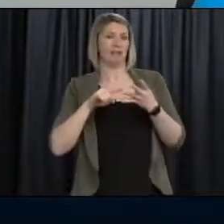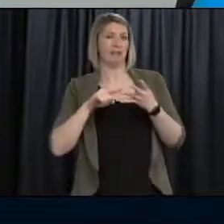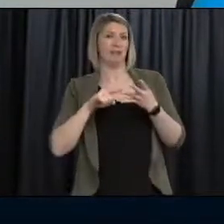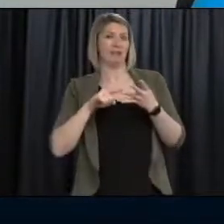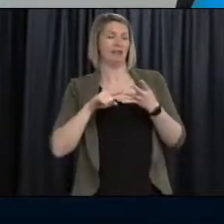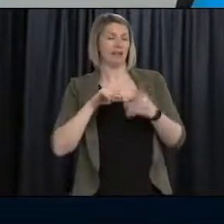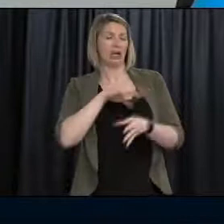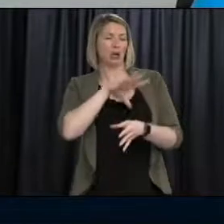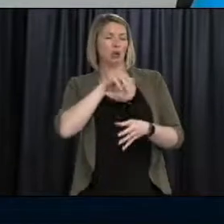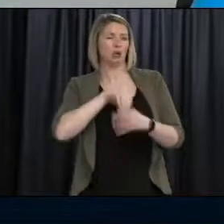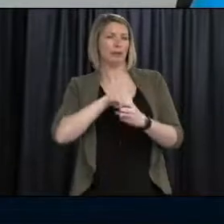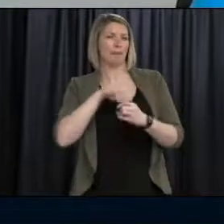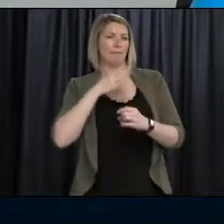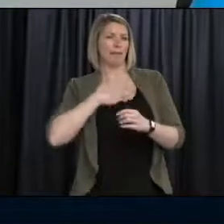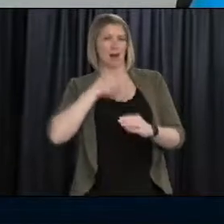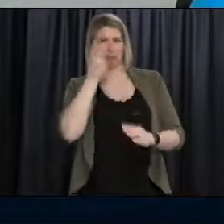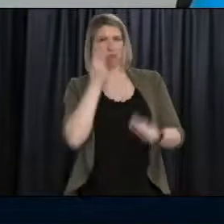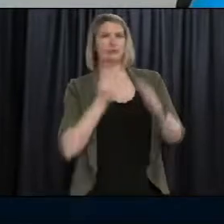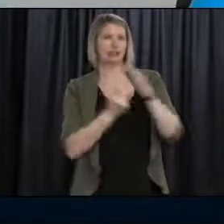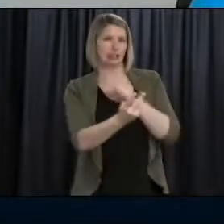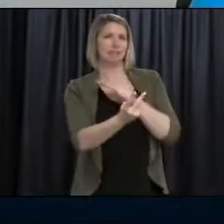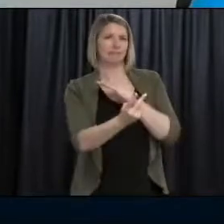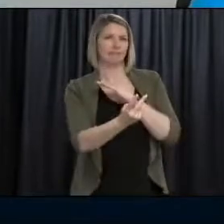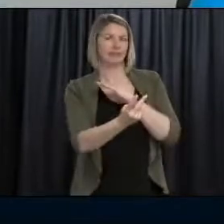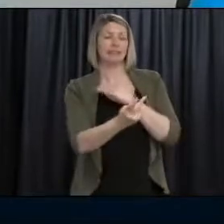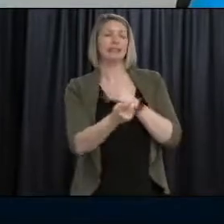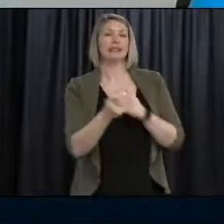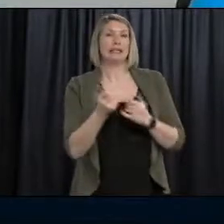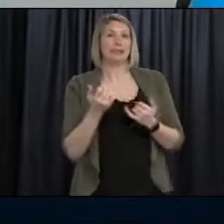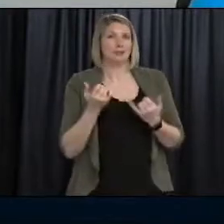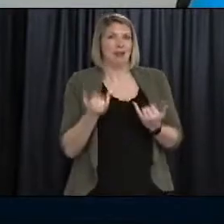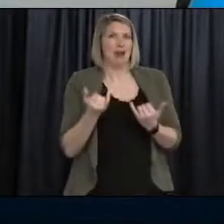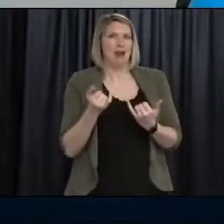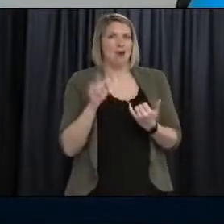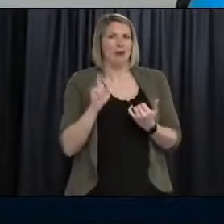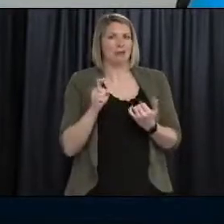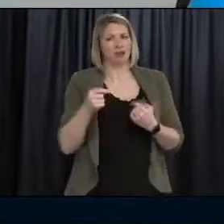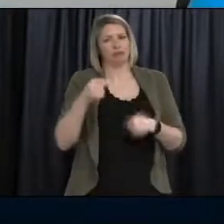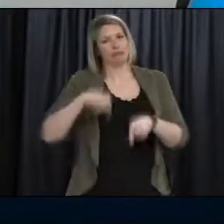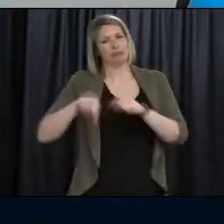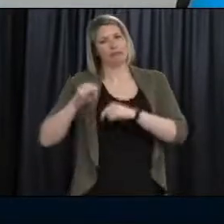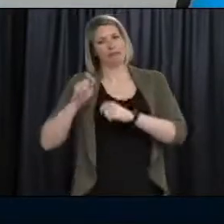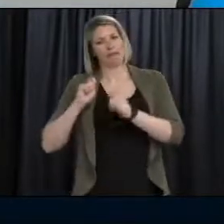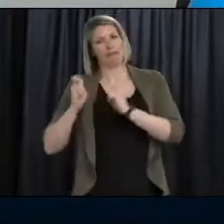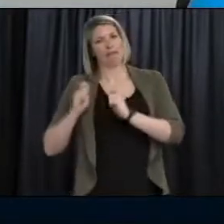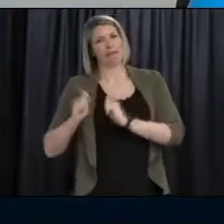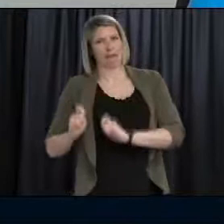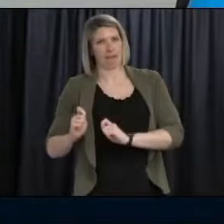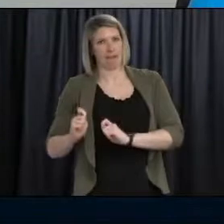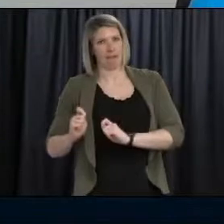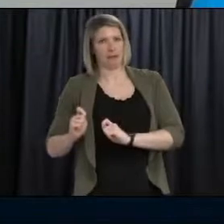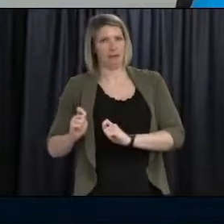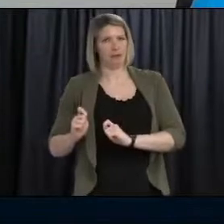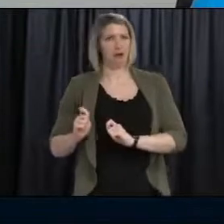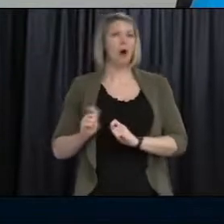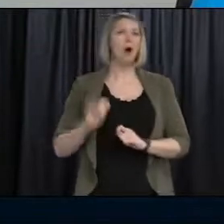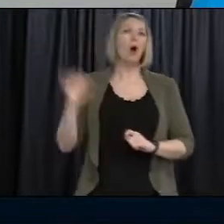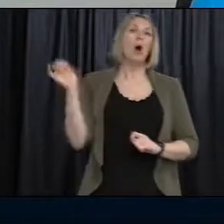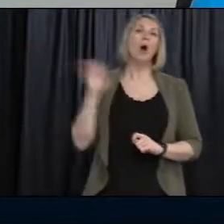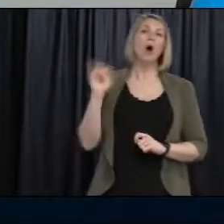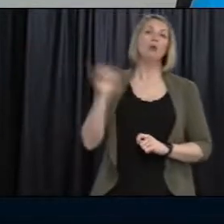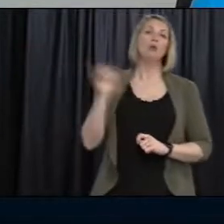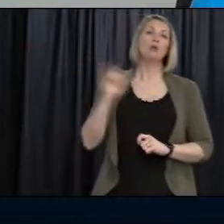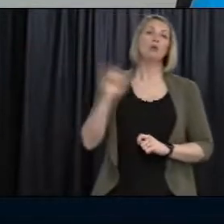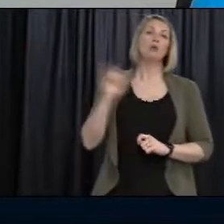my understanding. So obviously that will need to be revised. The website, there's some reconciliation that takes